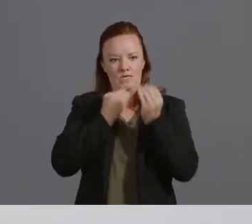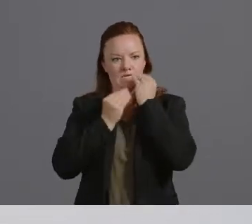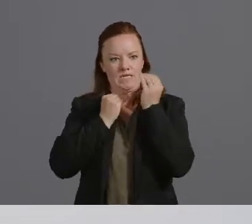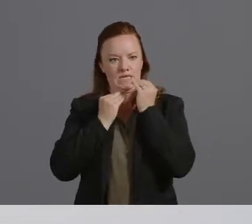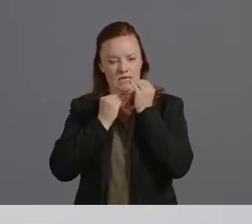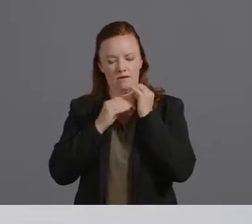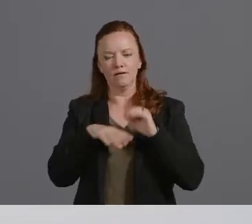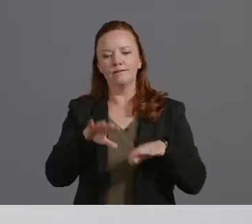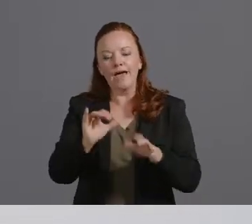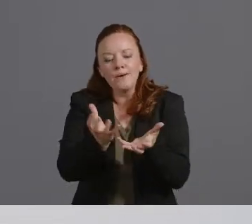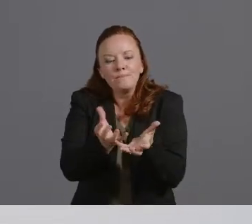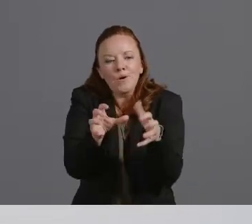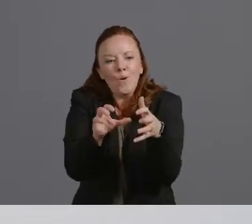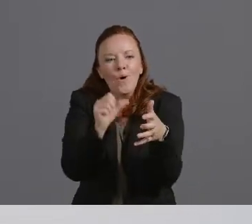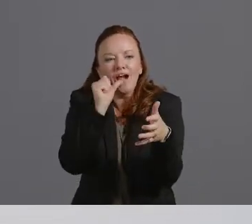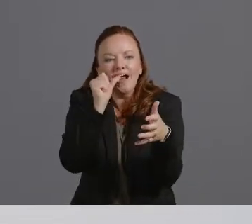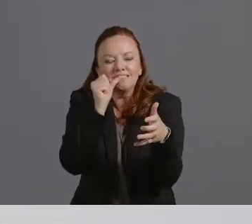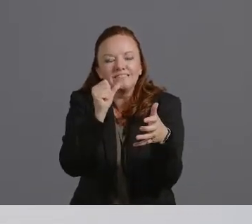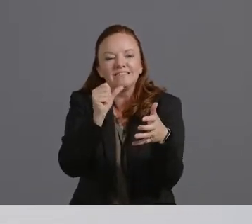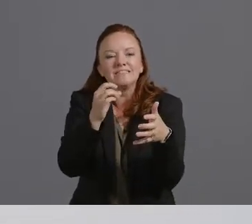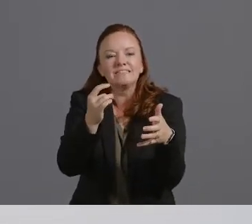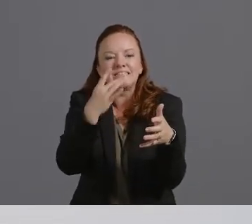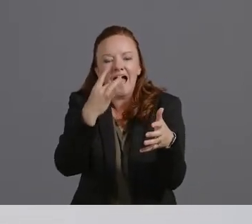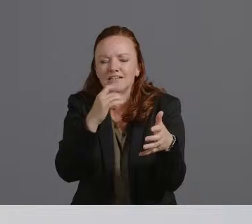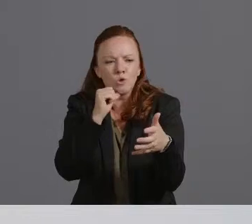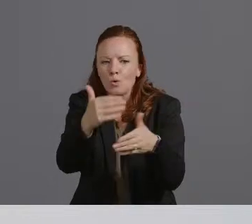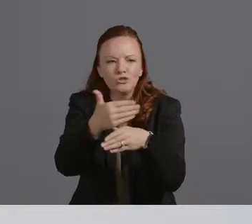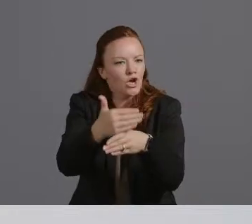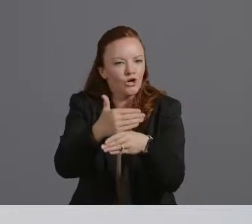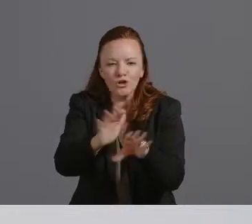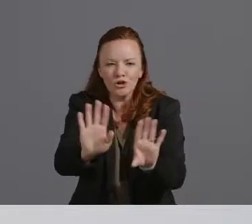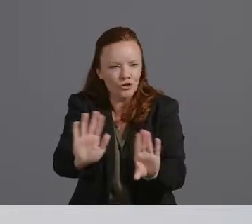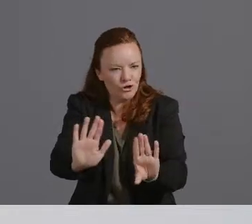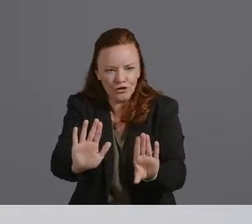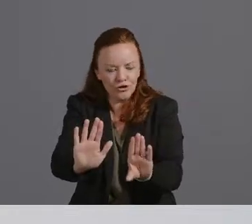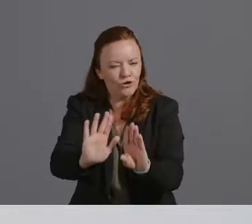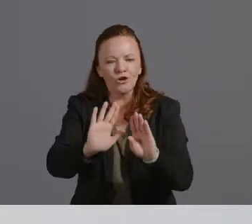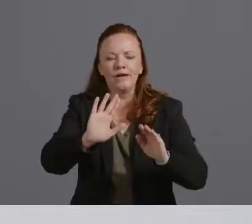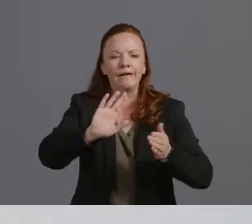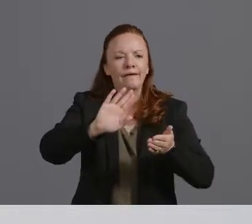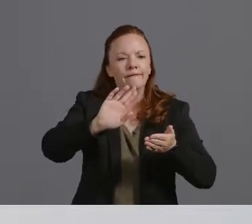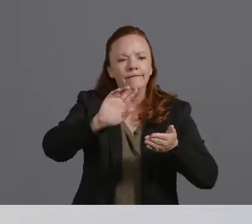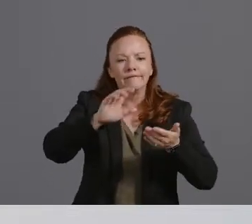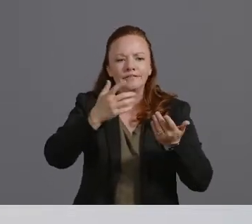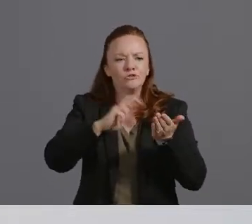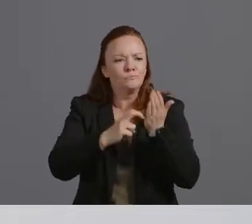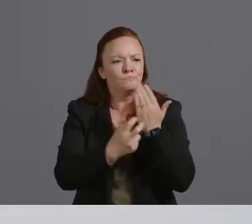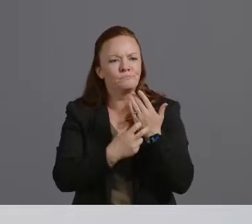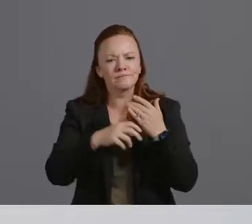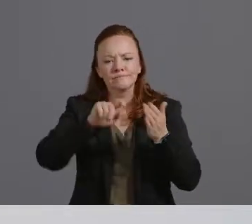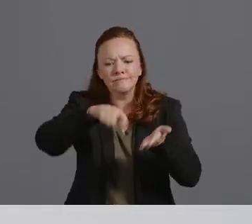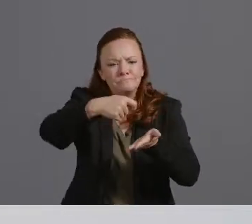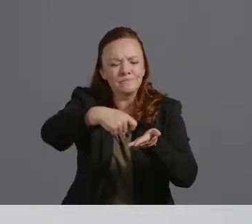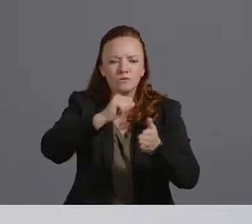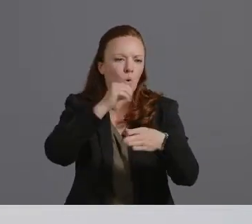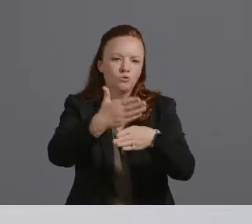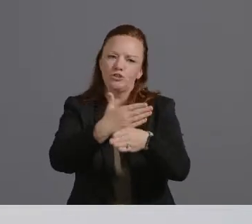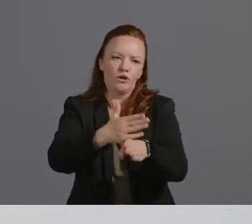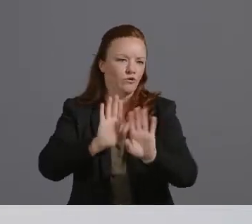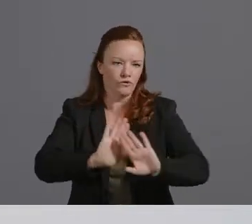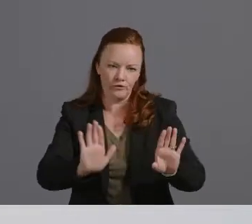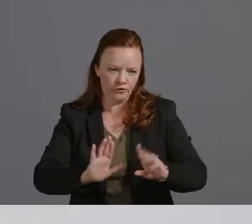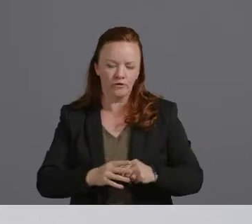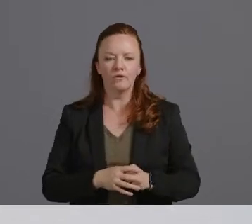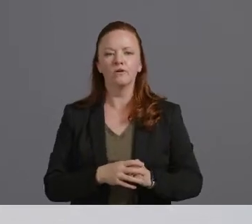or out of the same container, like sharing chip and dip and stuff. And so